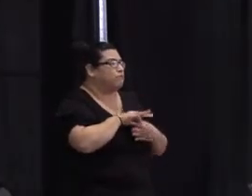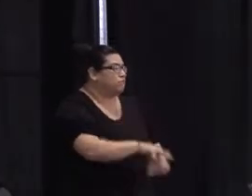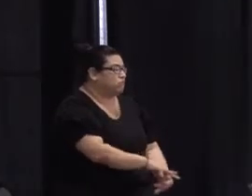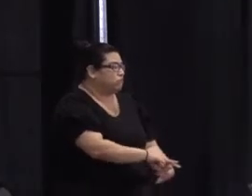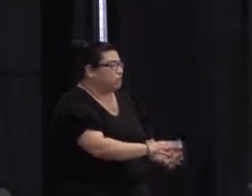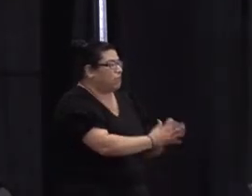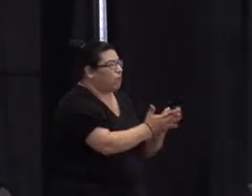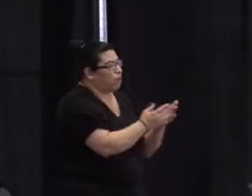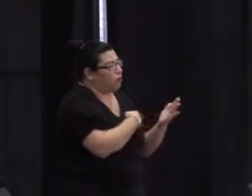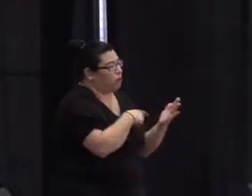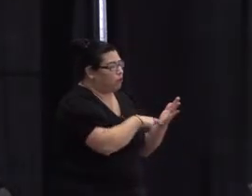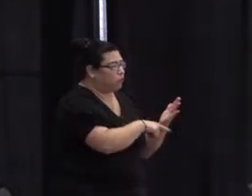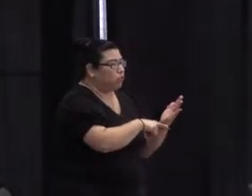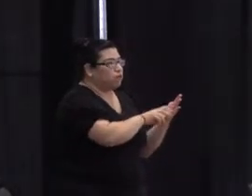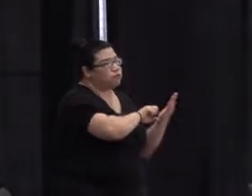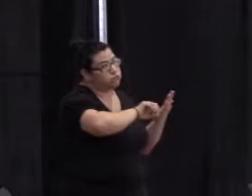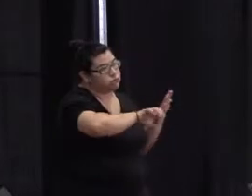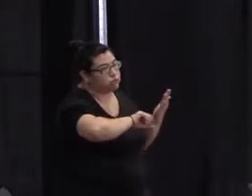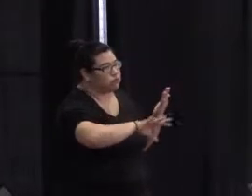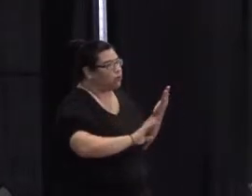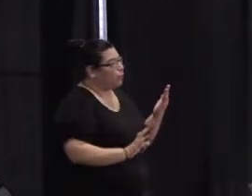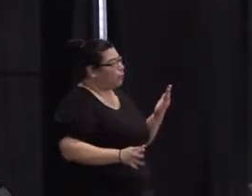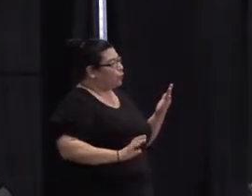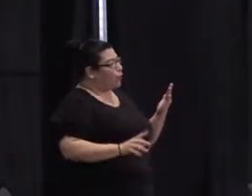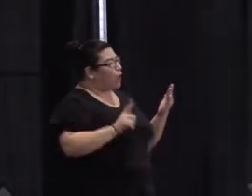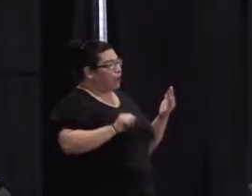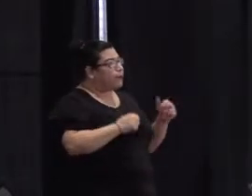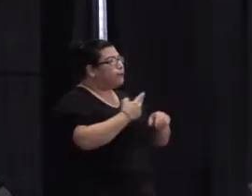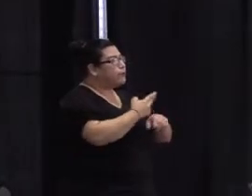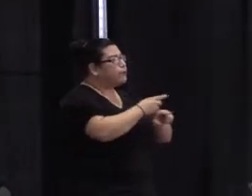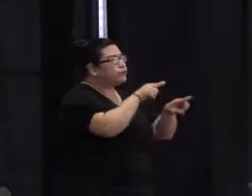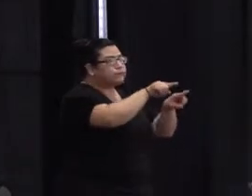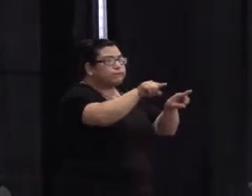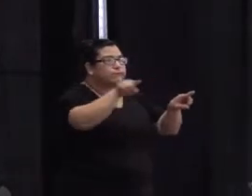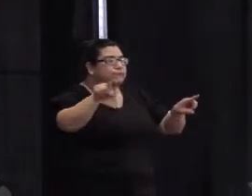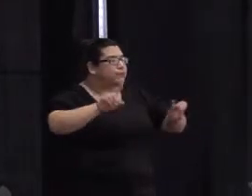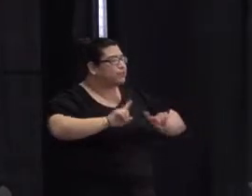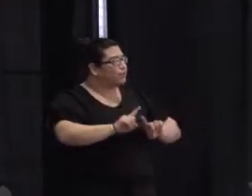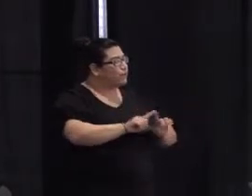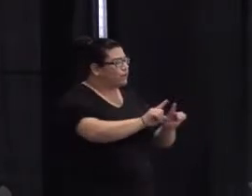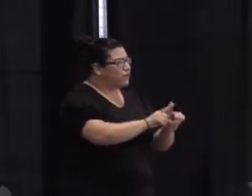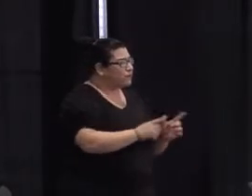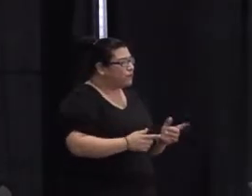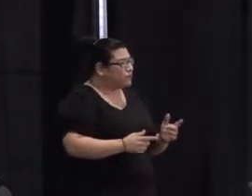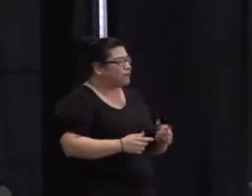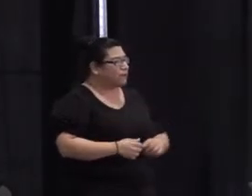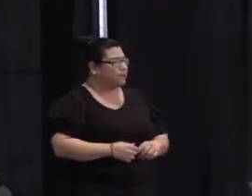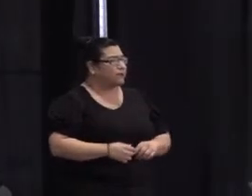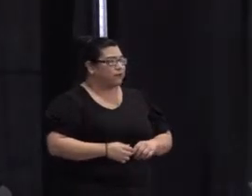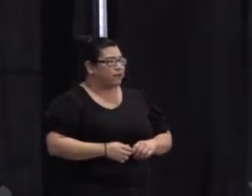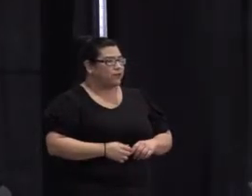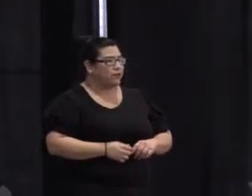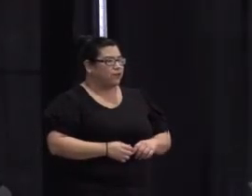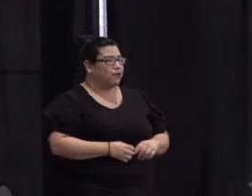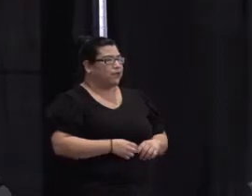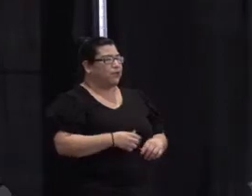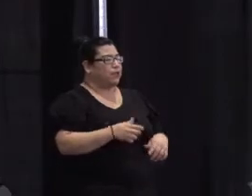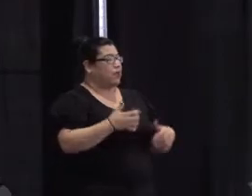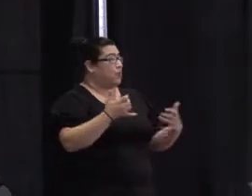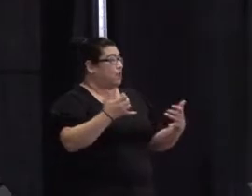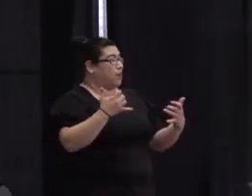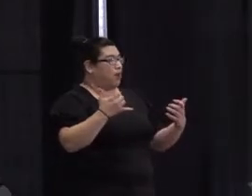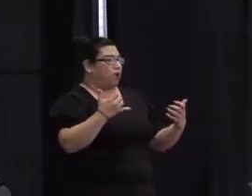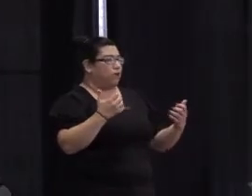the textbook. And I can use this. And there are now